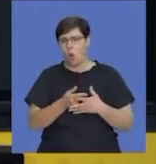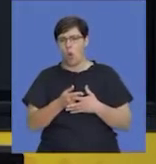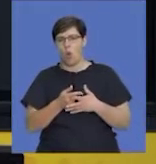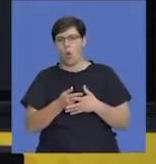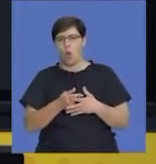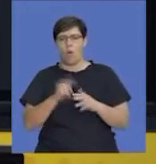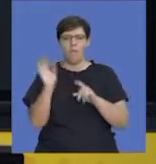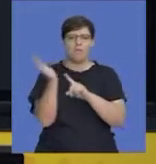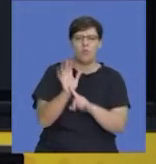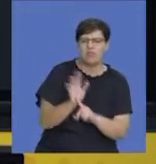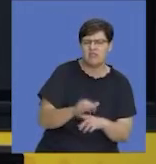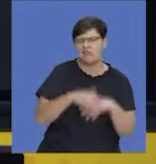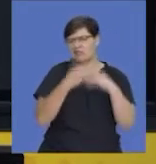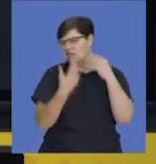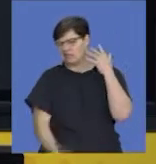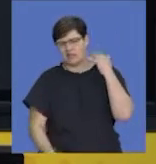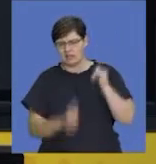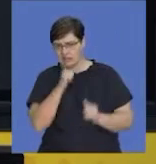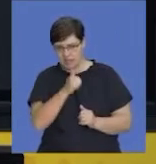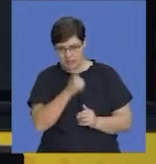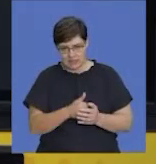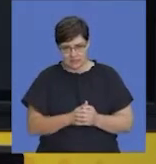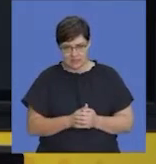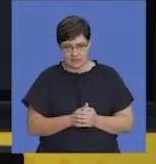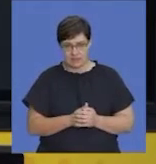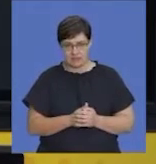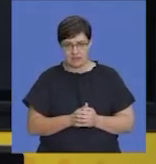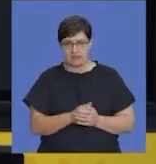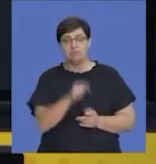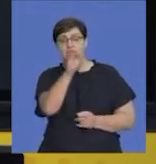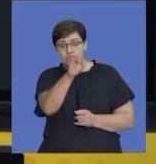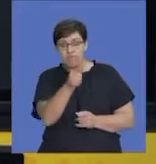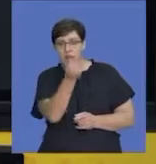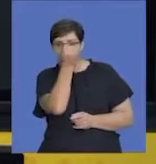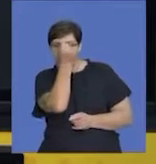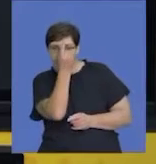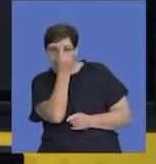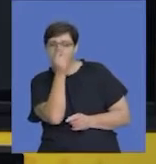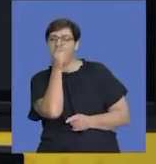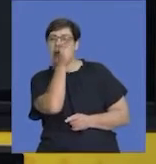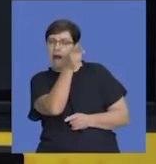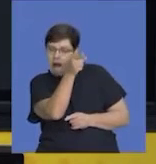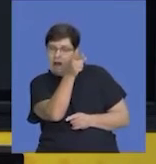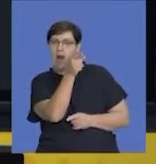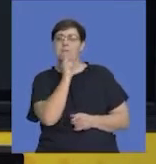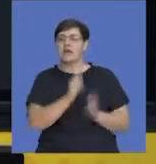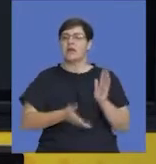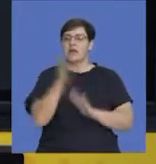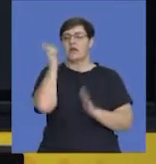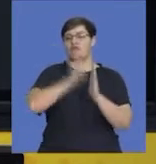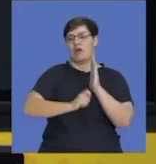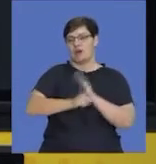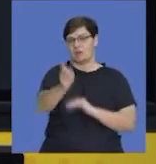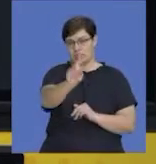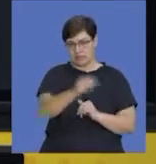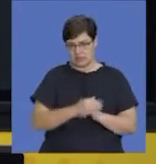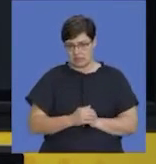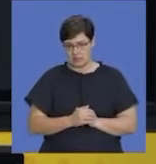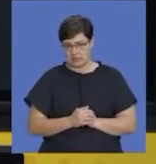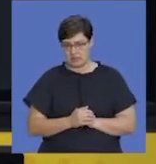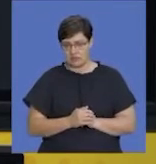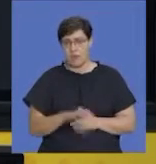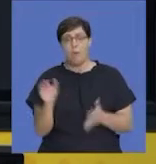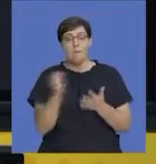or fiction, movies, whatever it is, so long as you are able to understand where it is you're going. You also need